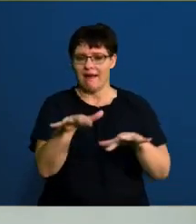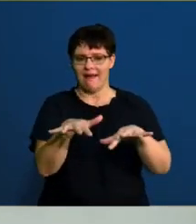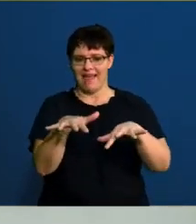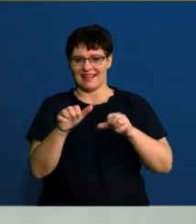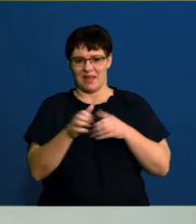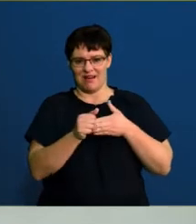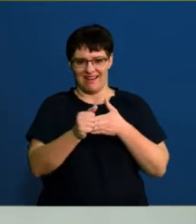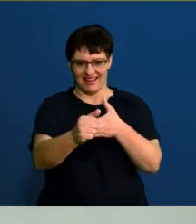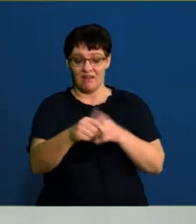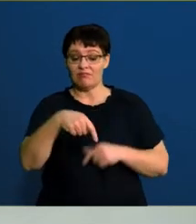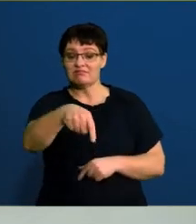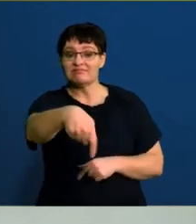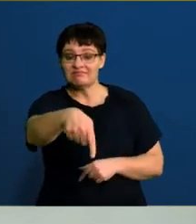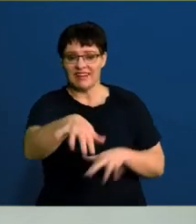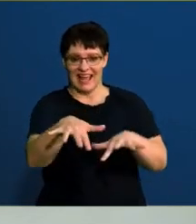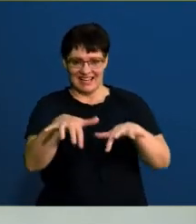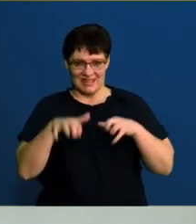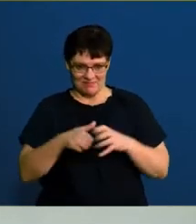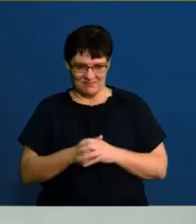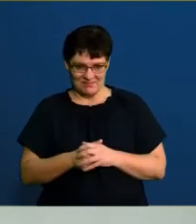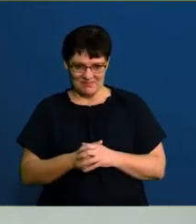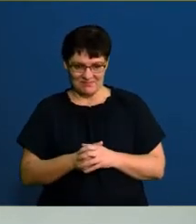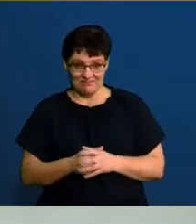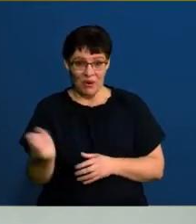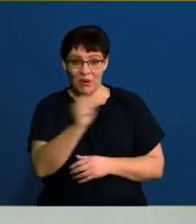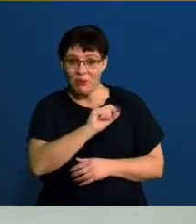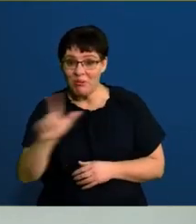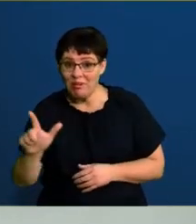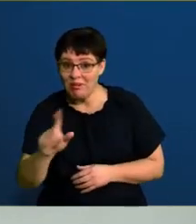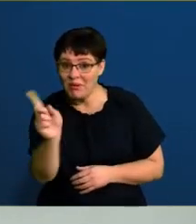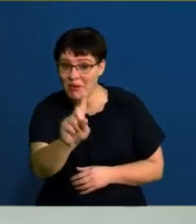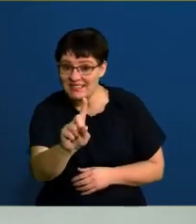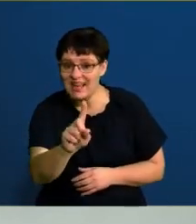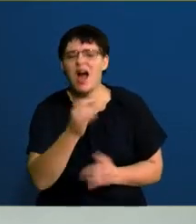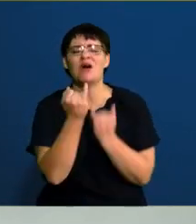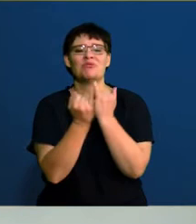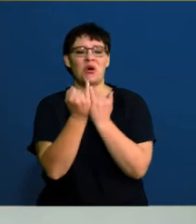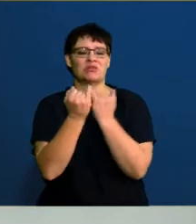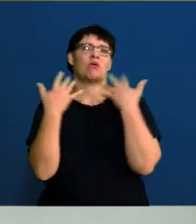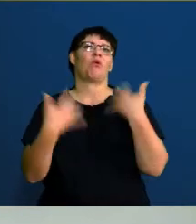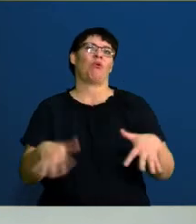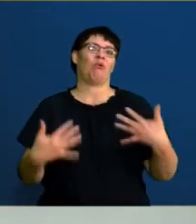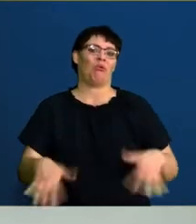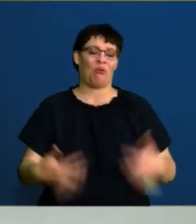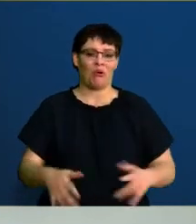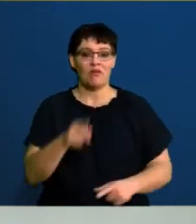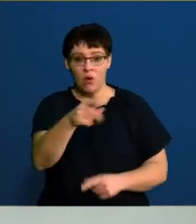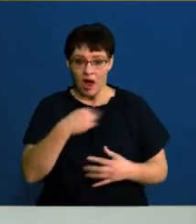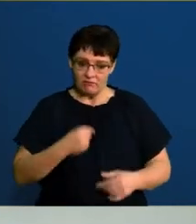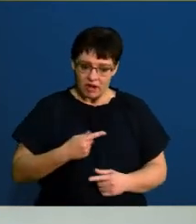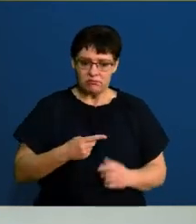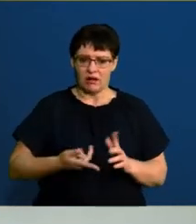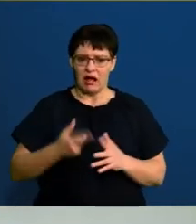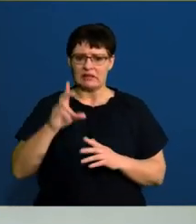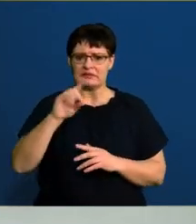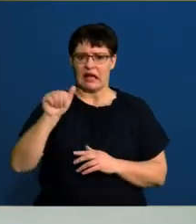for your upcoming exams. Cool news, guys. We've got an awesome competition running. If you're someone who's constantly running out